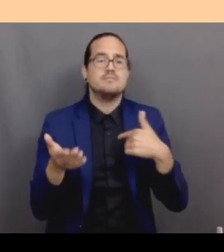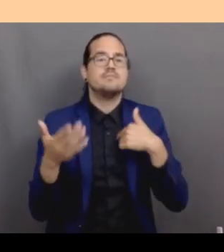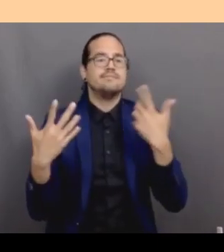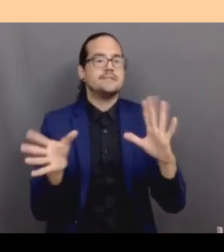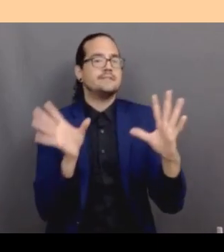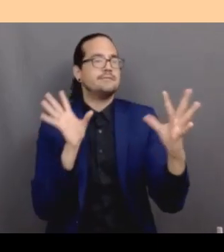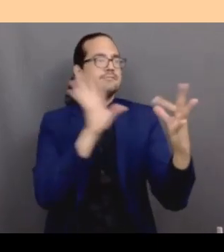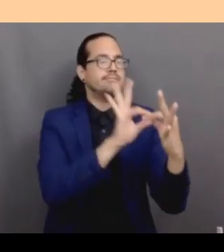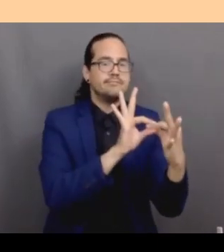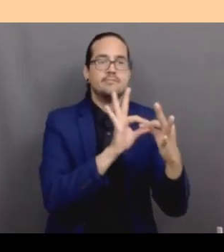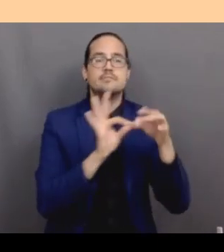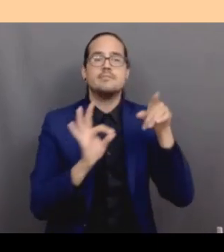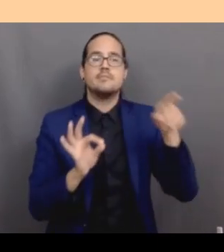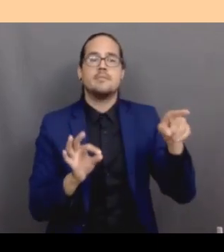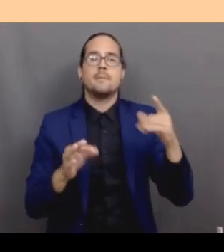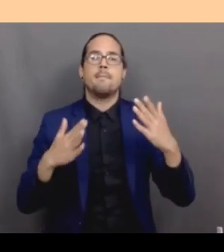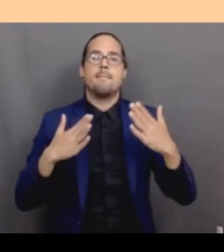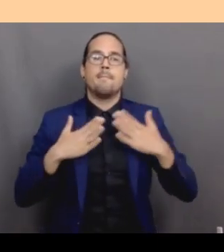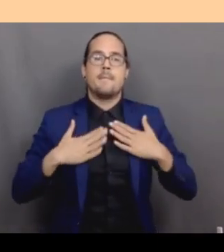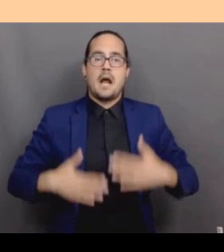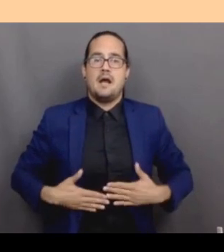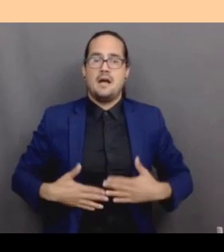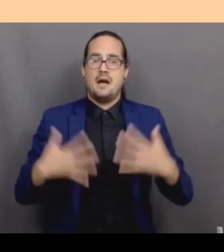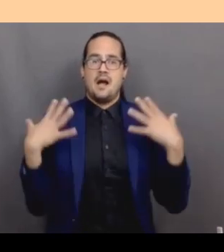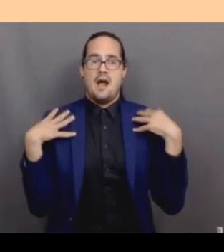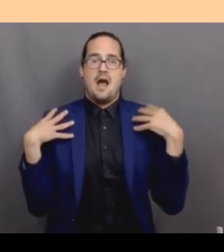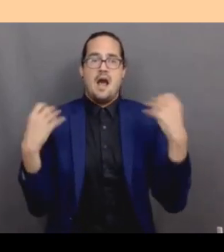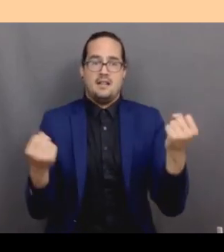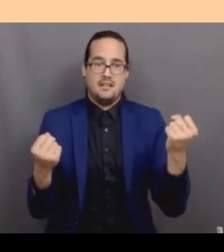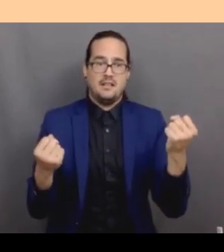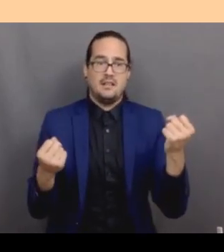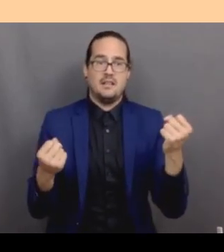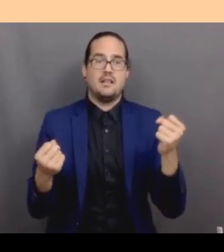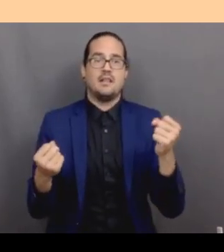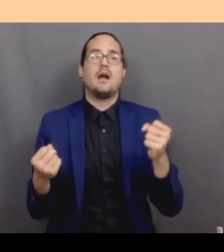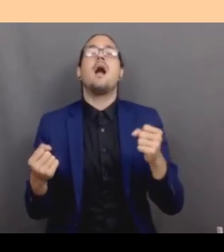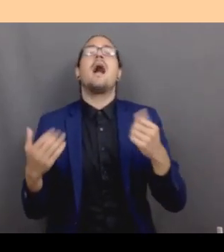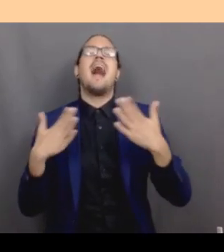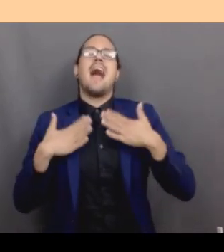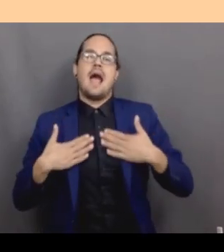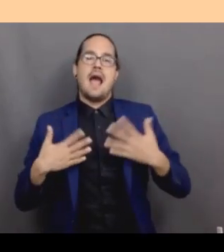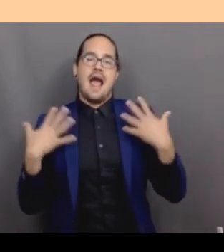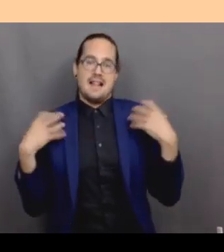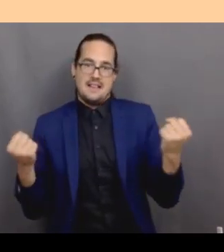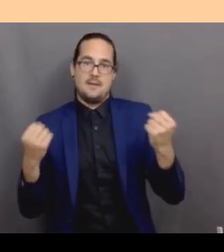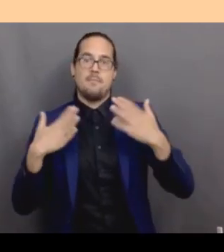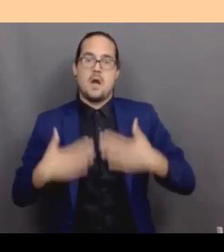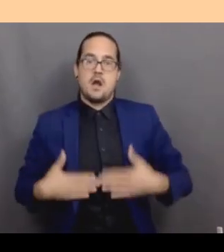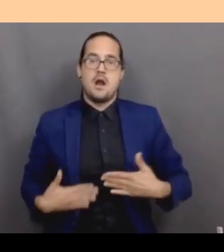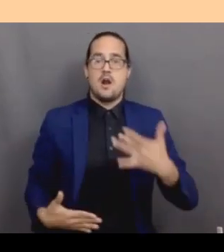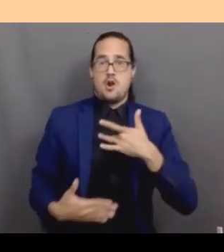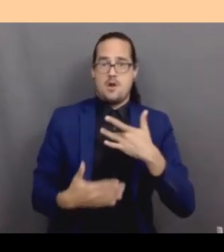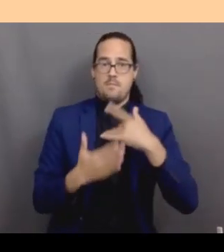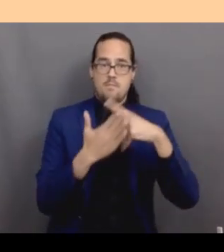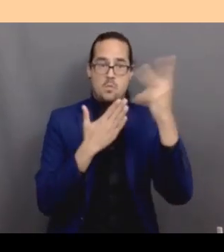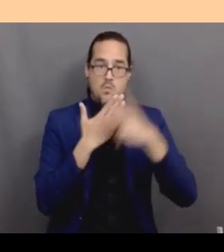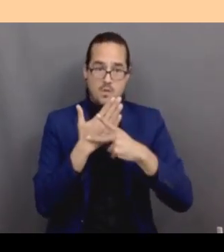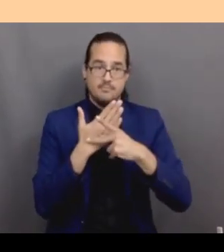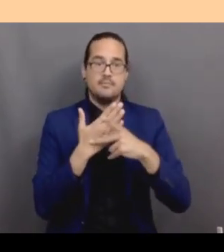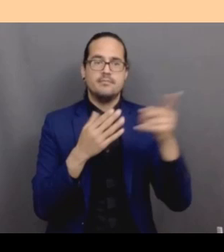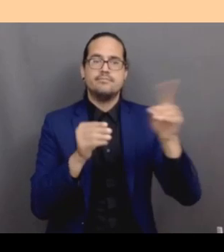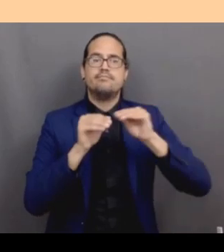Heart Community Radio and providing information on COVID-19 resources to Spanish-speaking community.